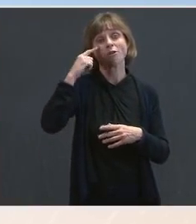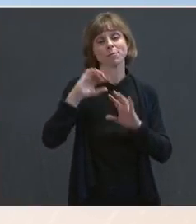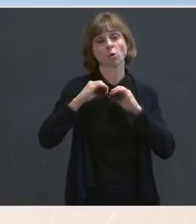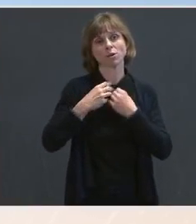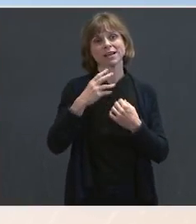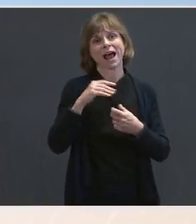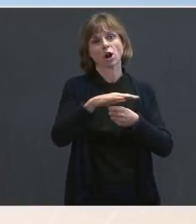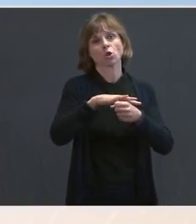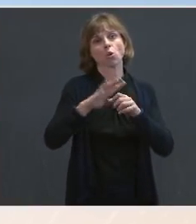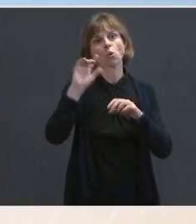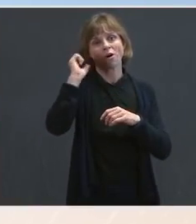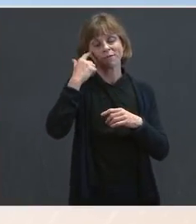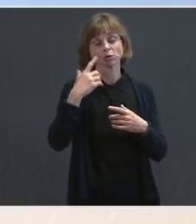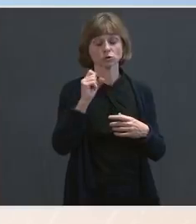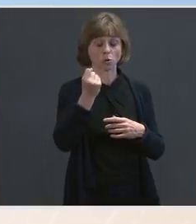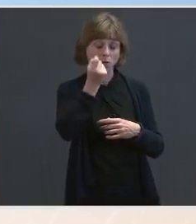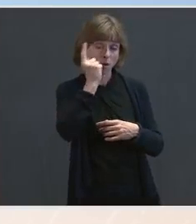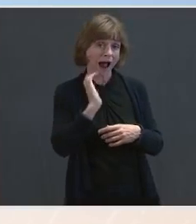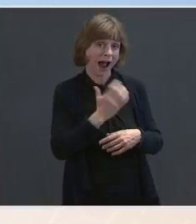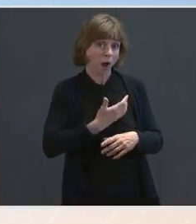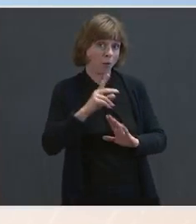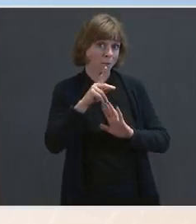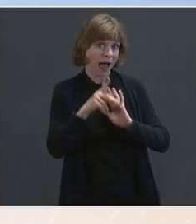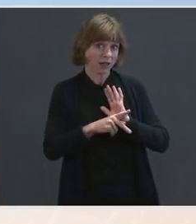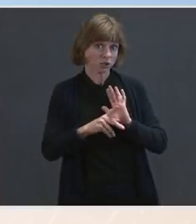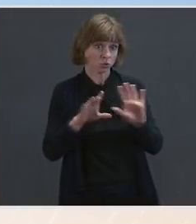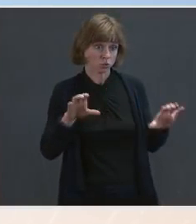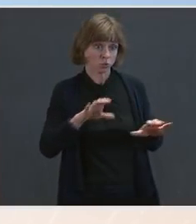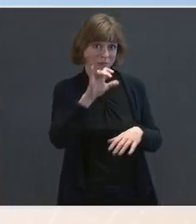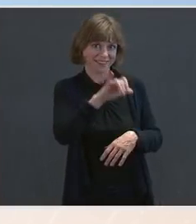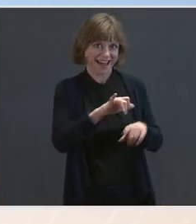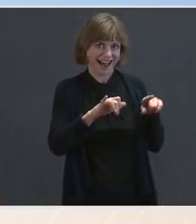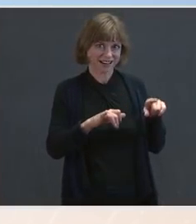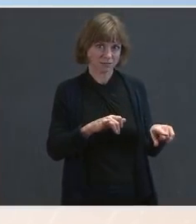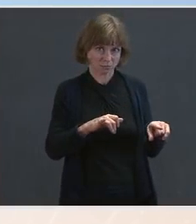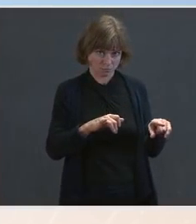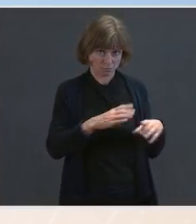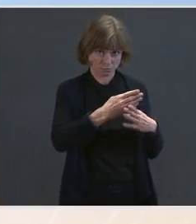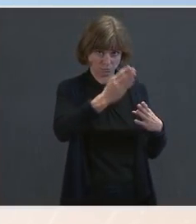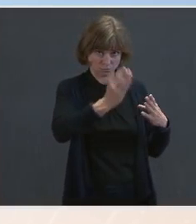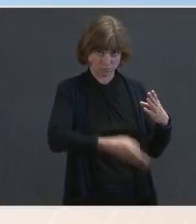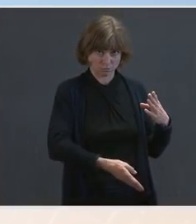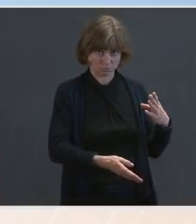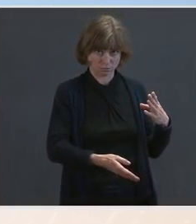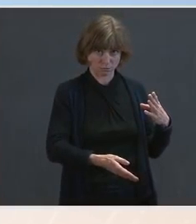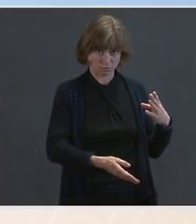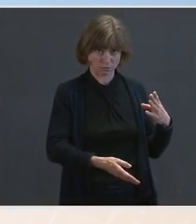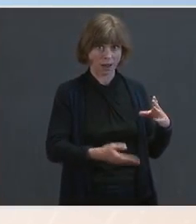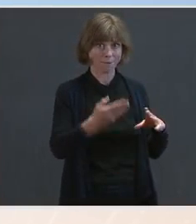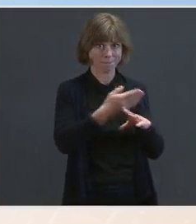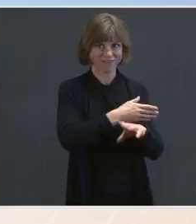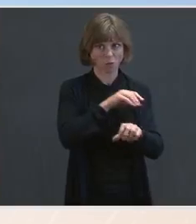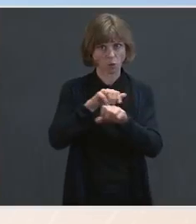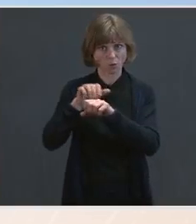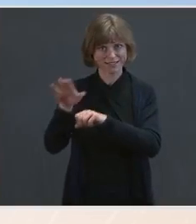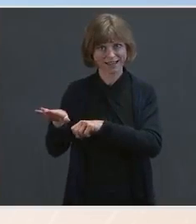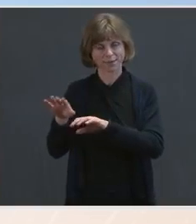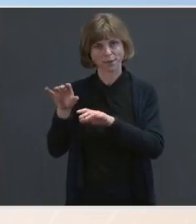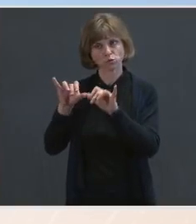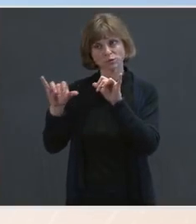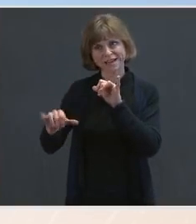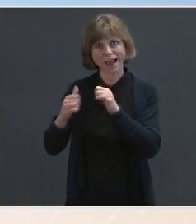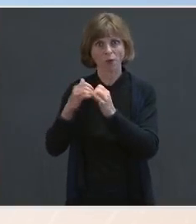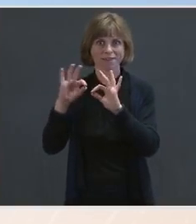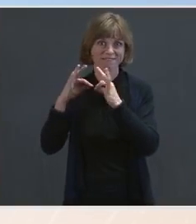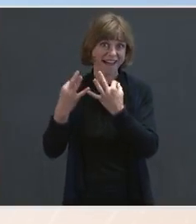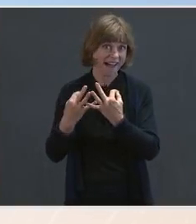to have that be done, concluded before they are even moved to go stay with family members or